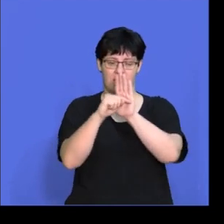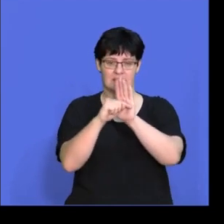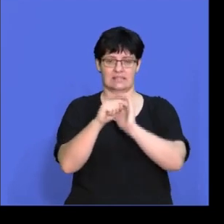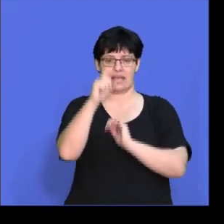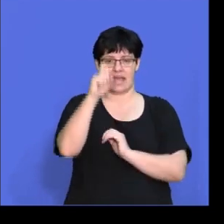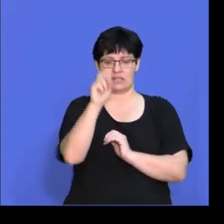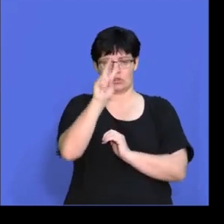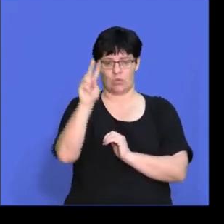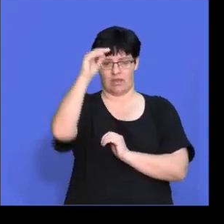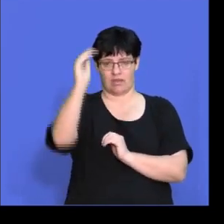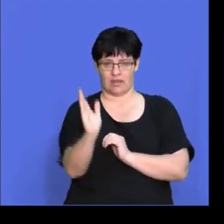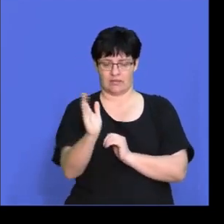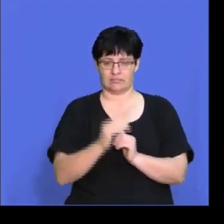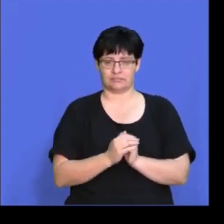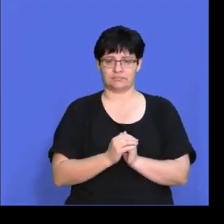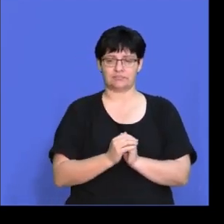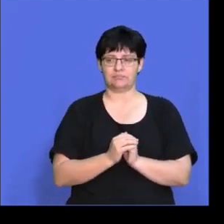1 minus x squared.